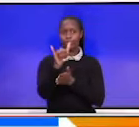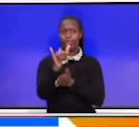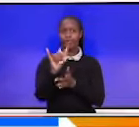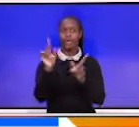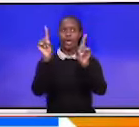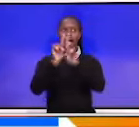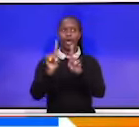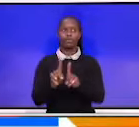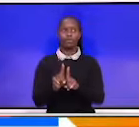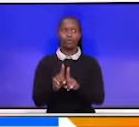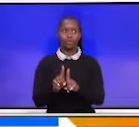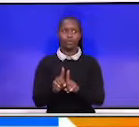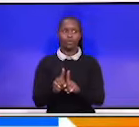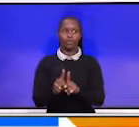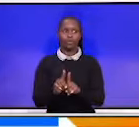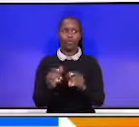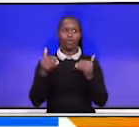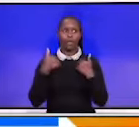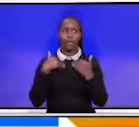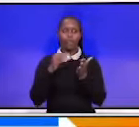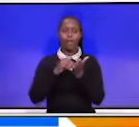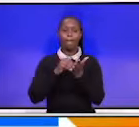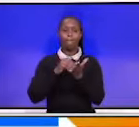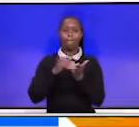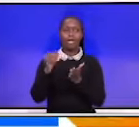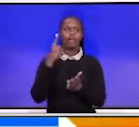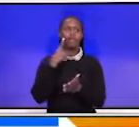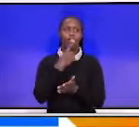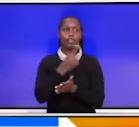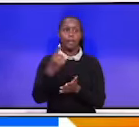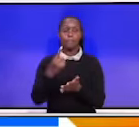and we have also paid for them visas